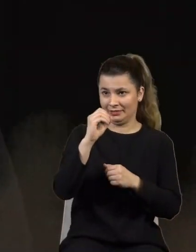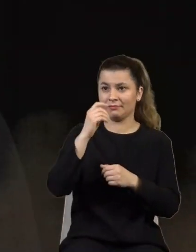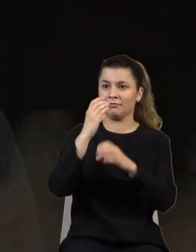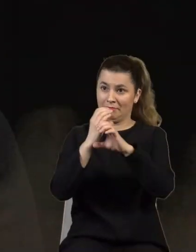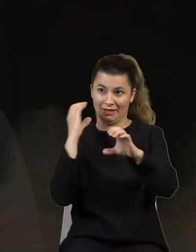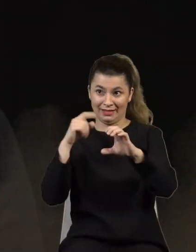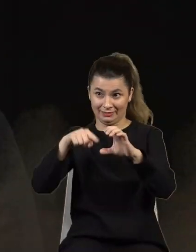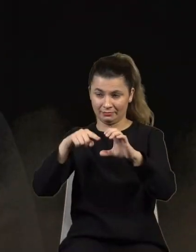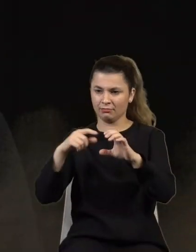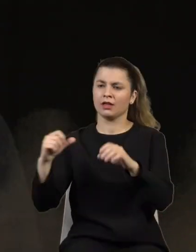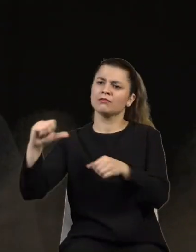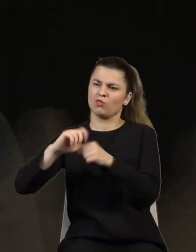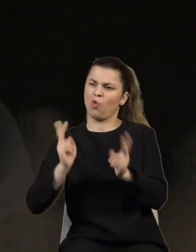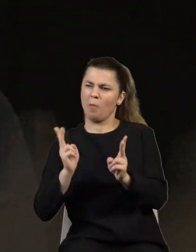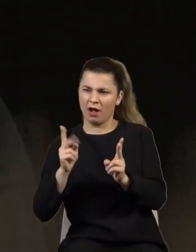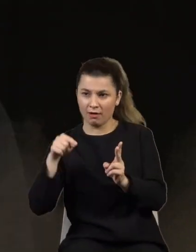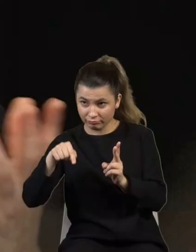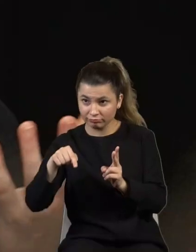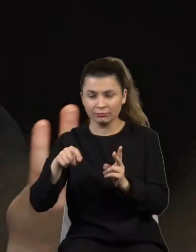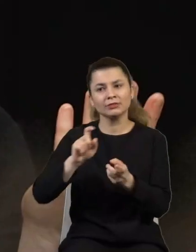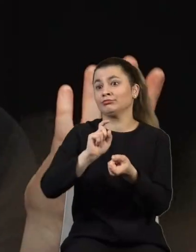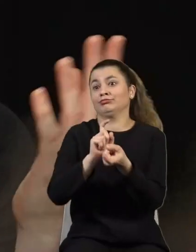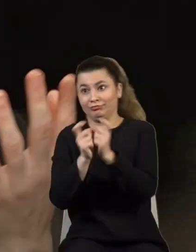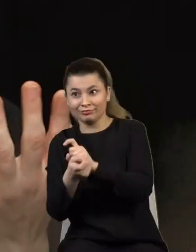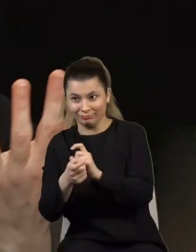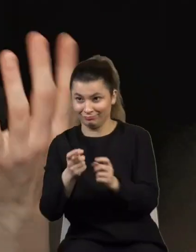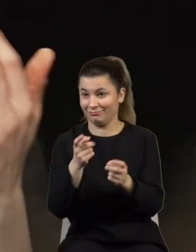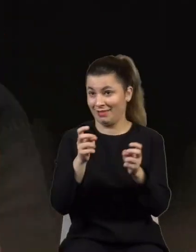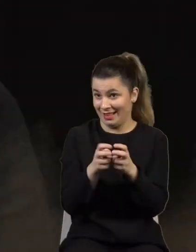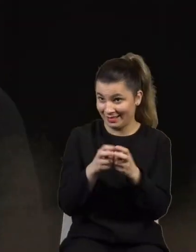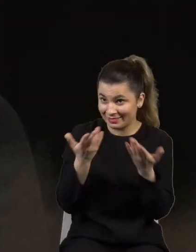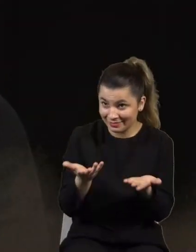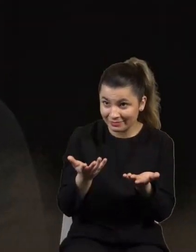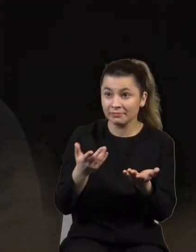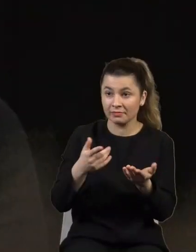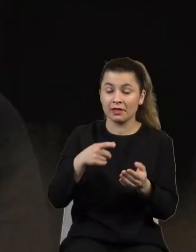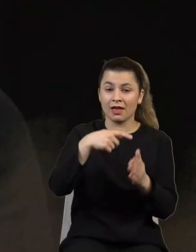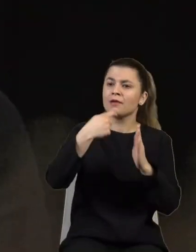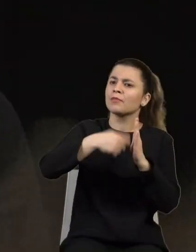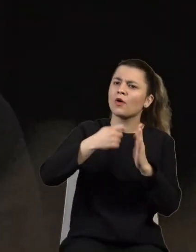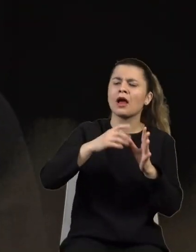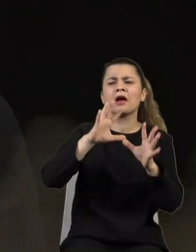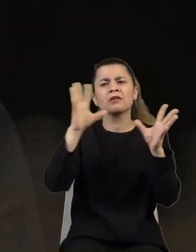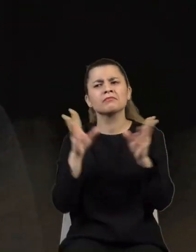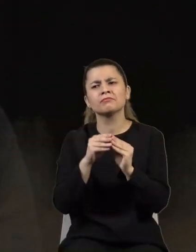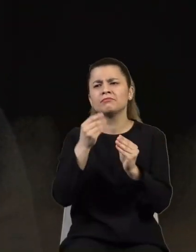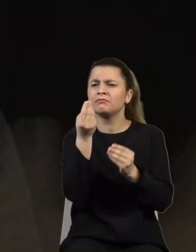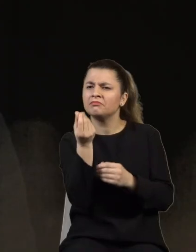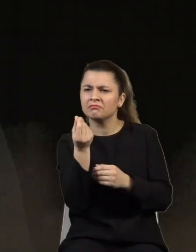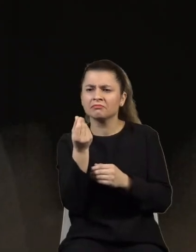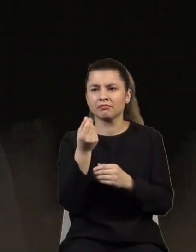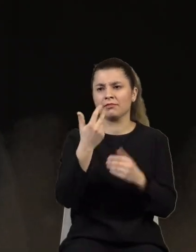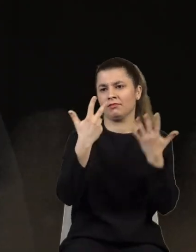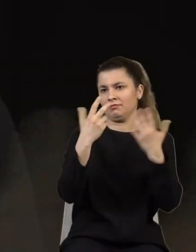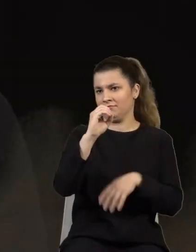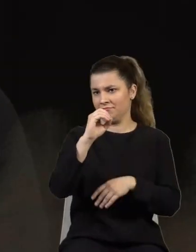to the city to deal with congestion. The whole project cost less than 18 million, whereas we saw that